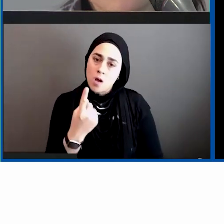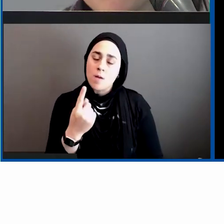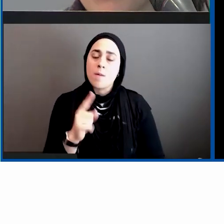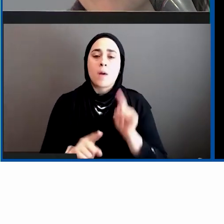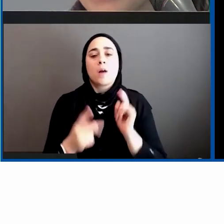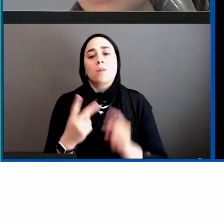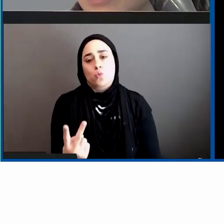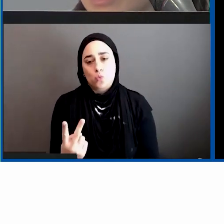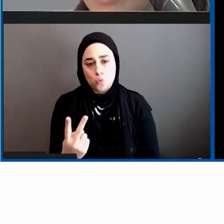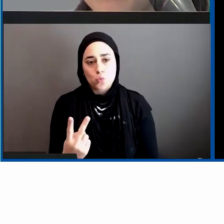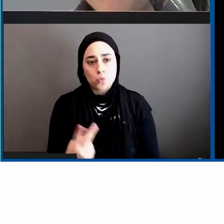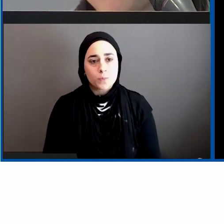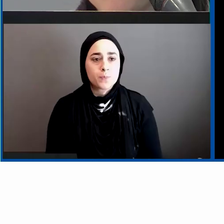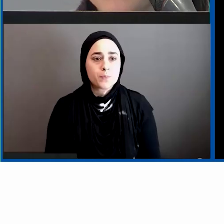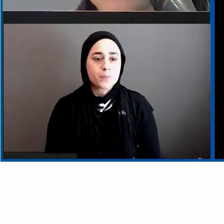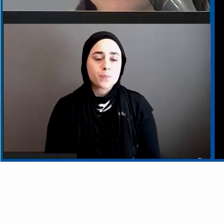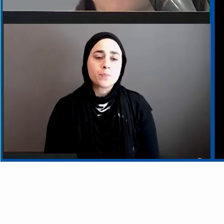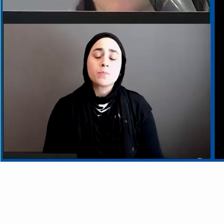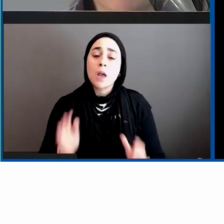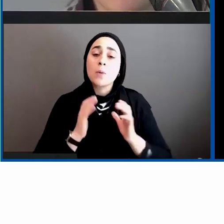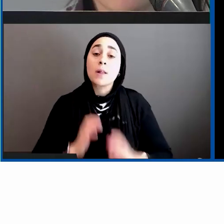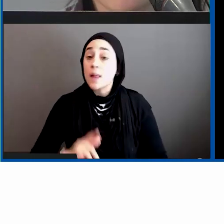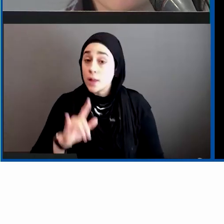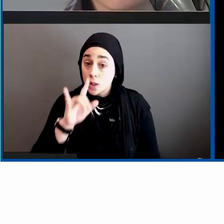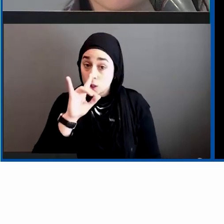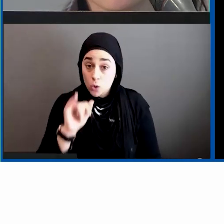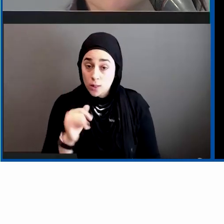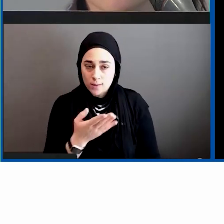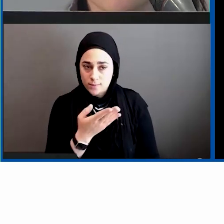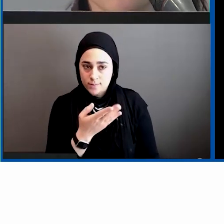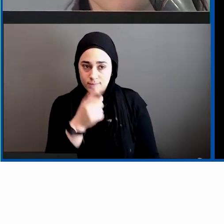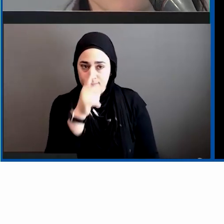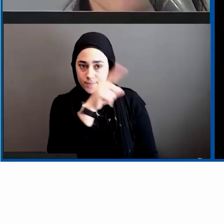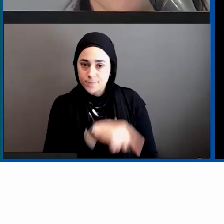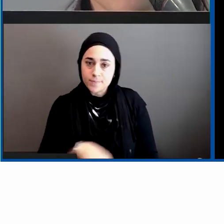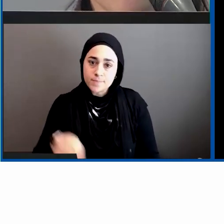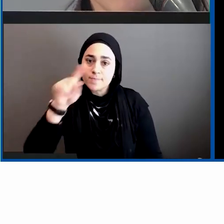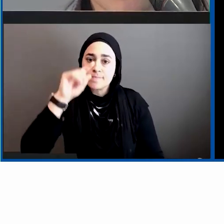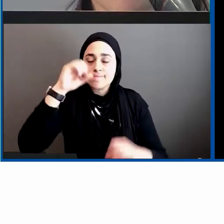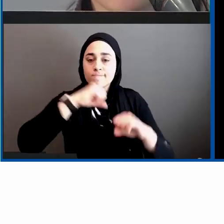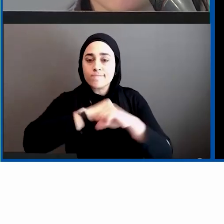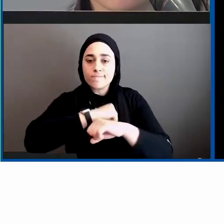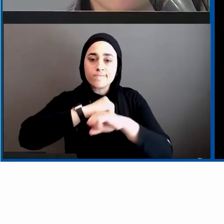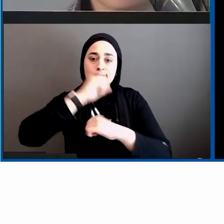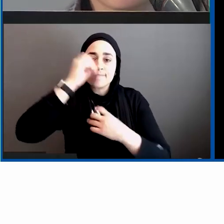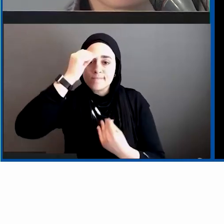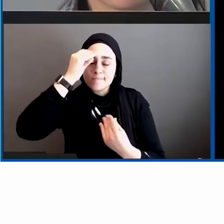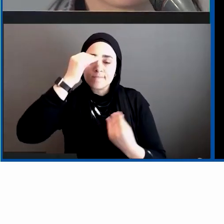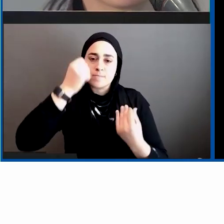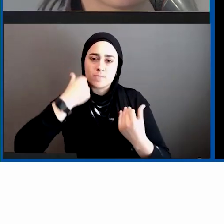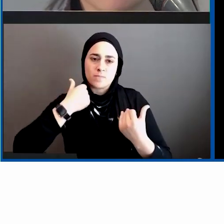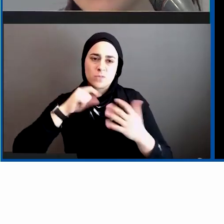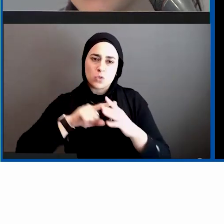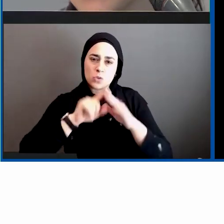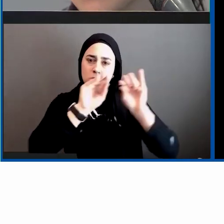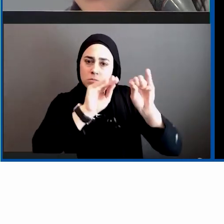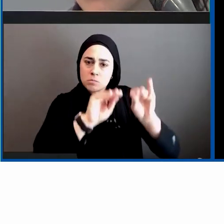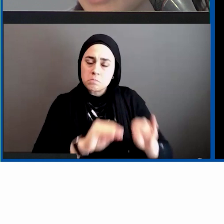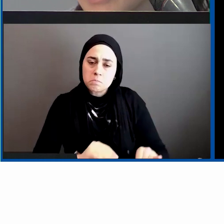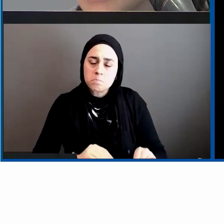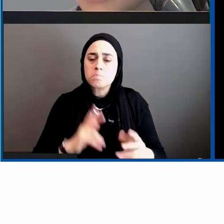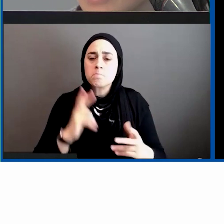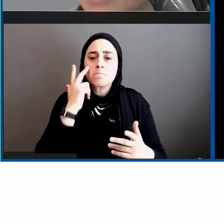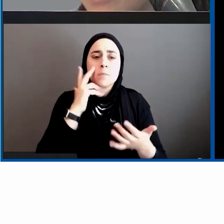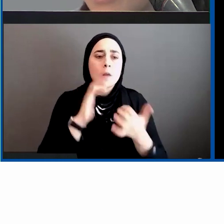Our client demographics, we started keeping these to kind of figure out what's happening, how we can better meet the needs of